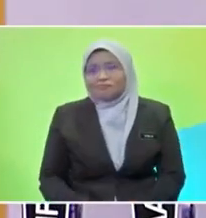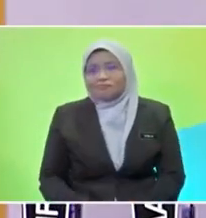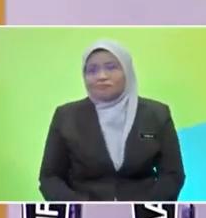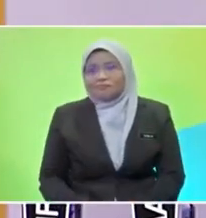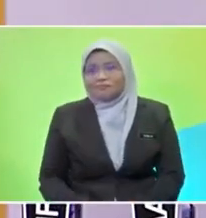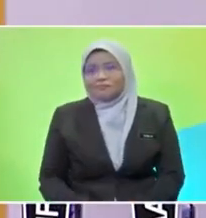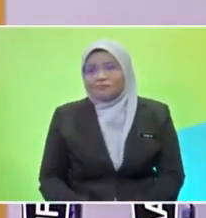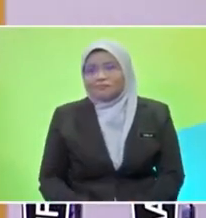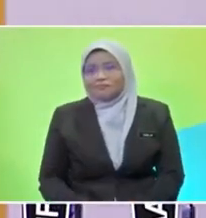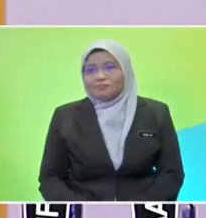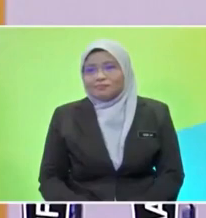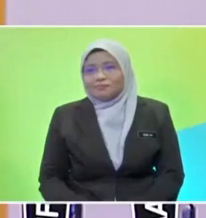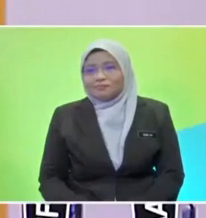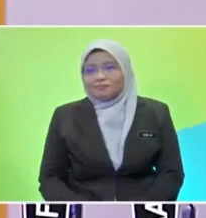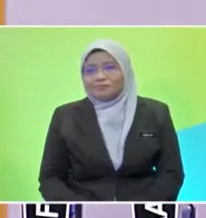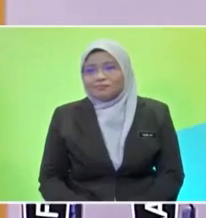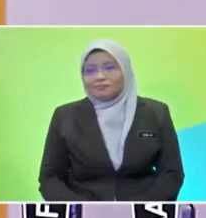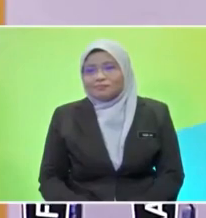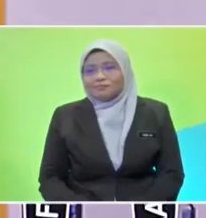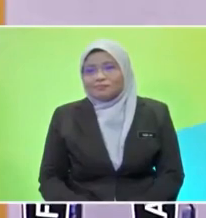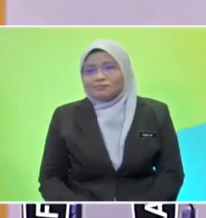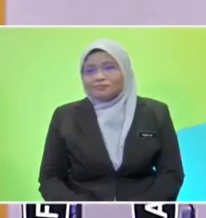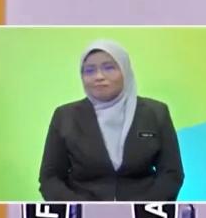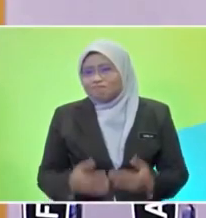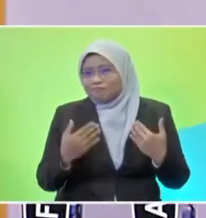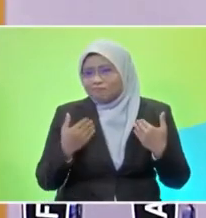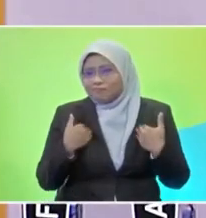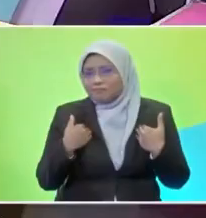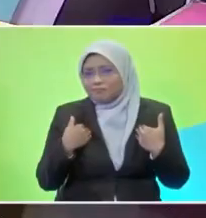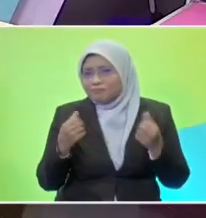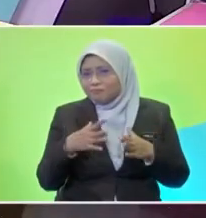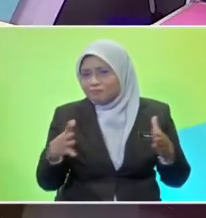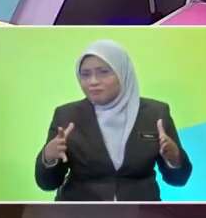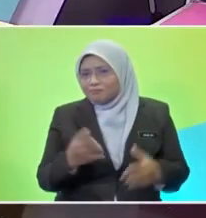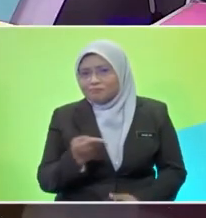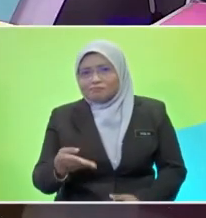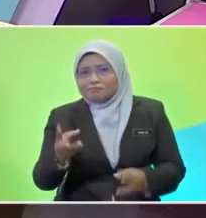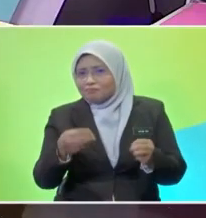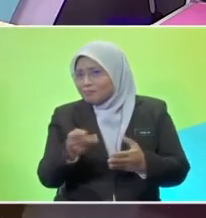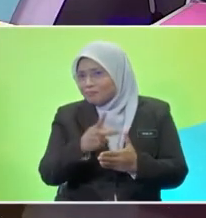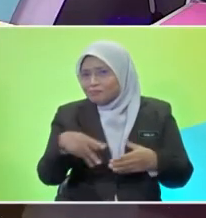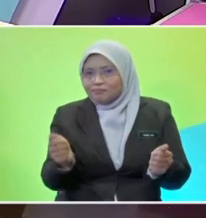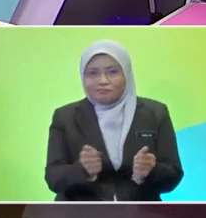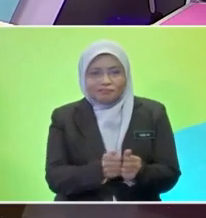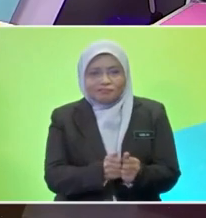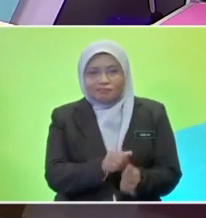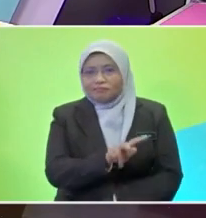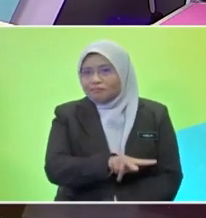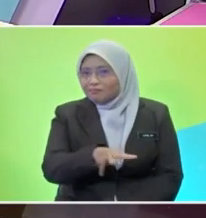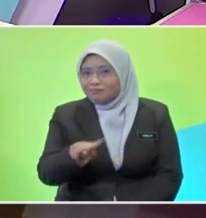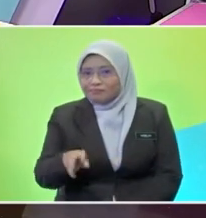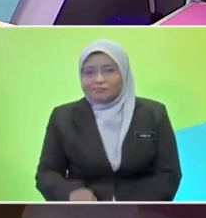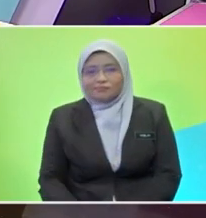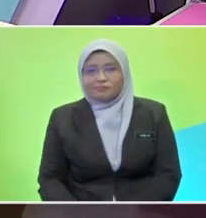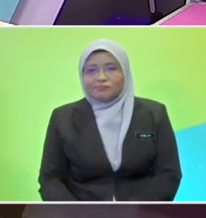today. And I'm sure this energy would be shared with our pupils online. So we have four pupils joining us online. Yes, we have